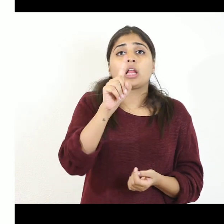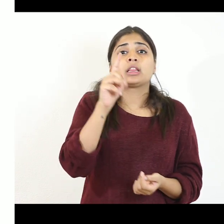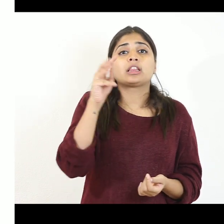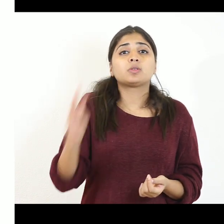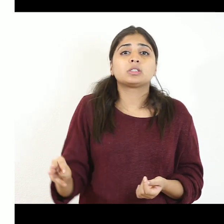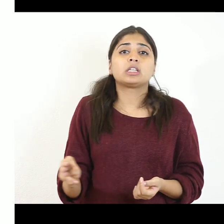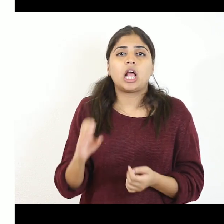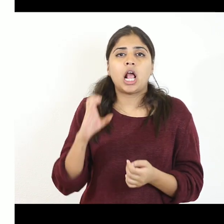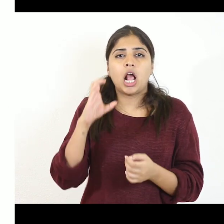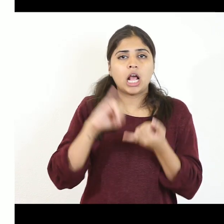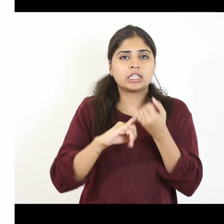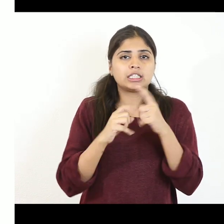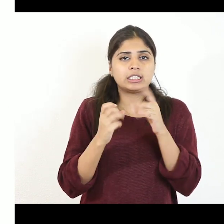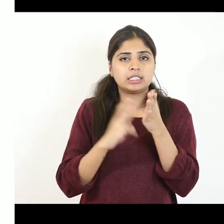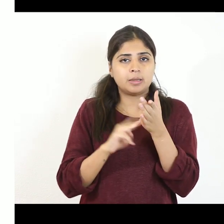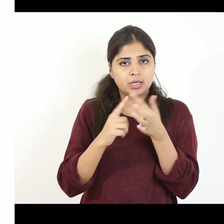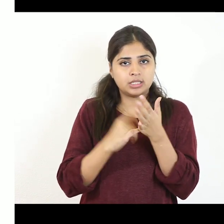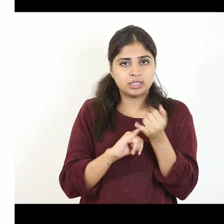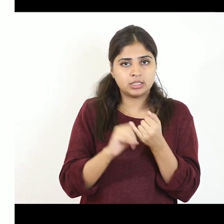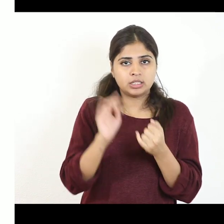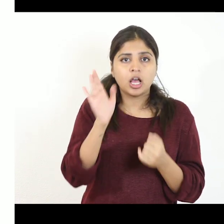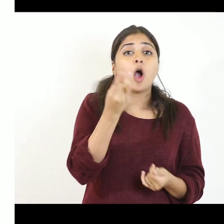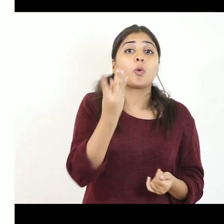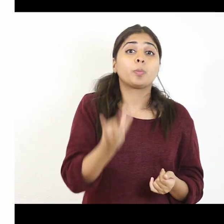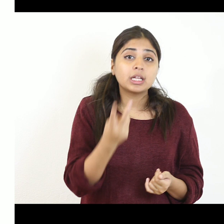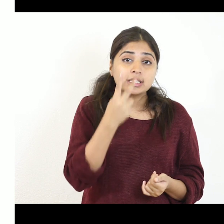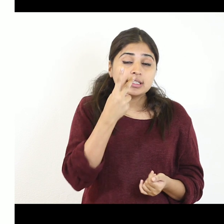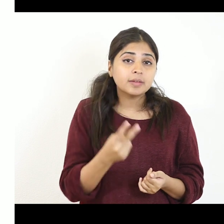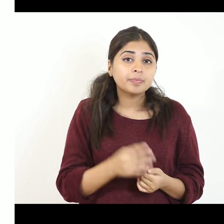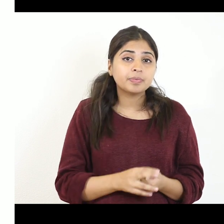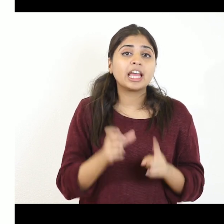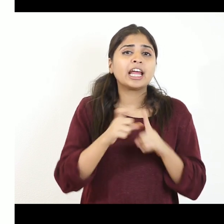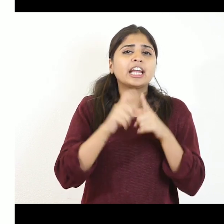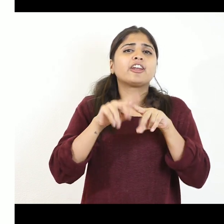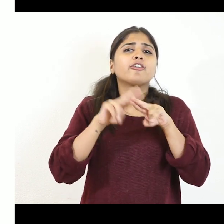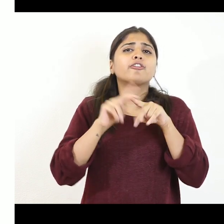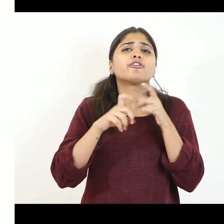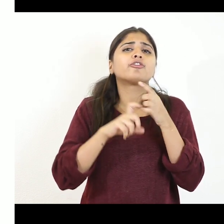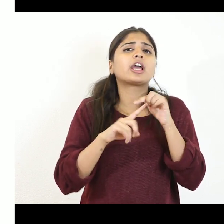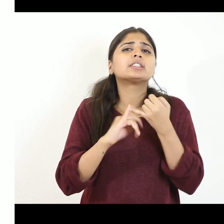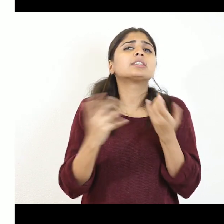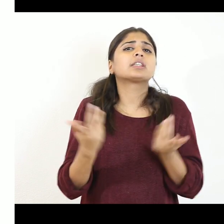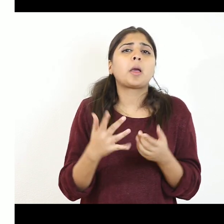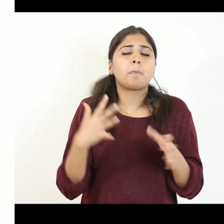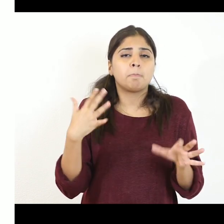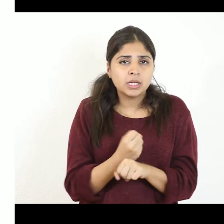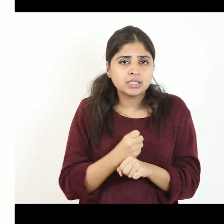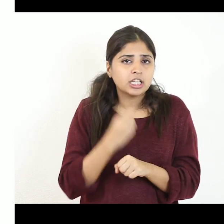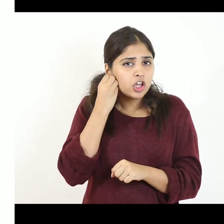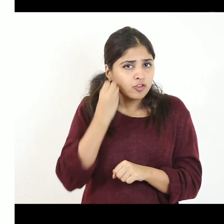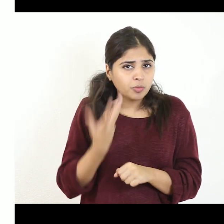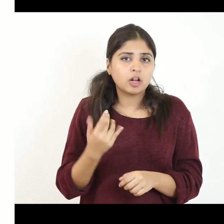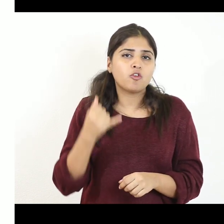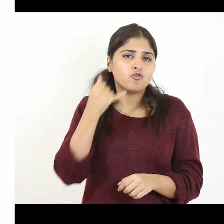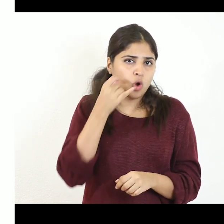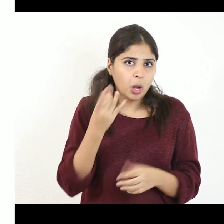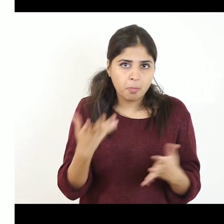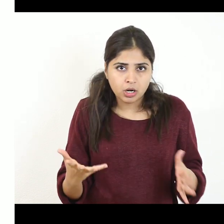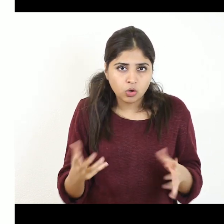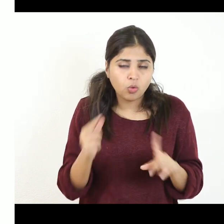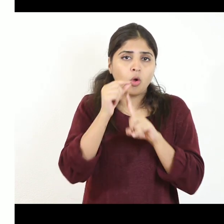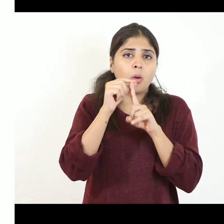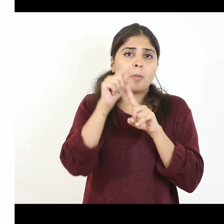Defects include missing required information like phone number or PIN code,